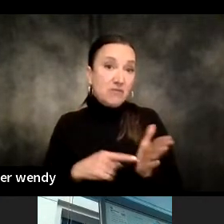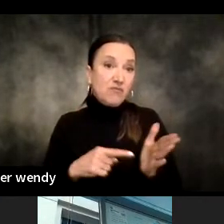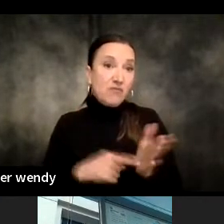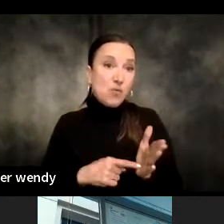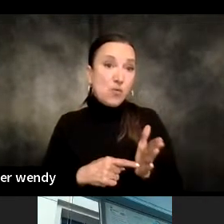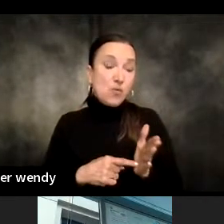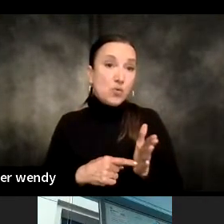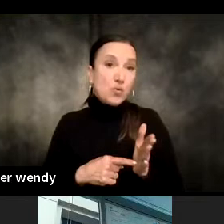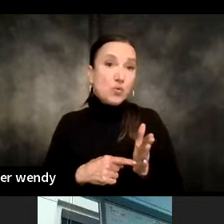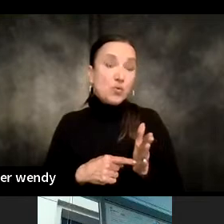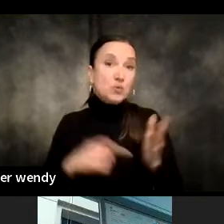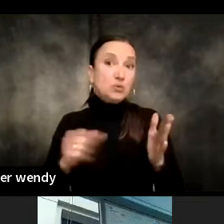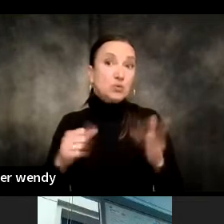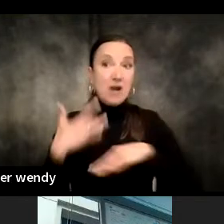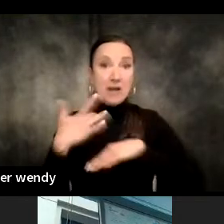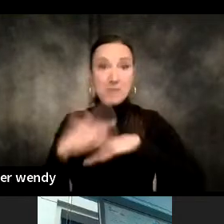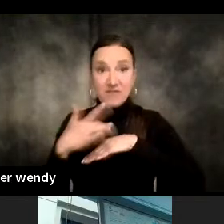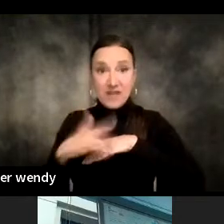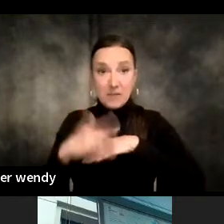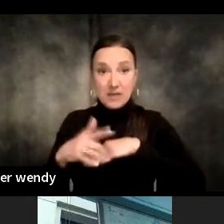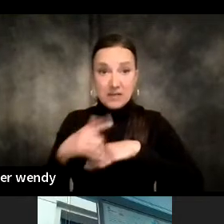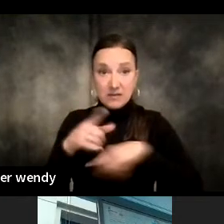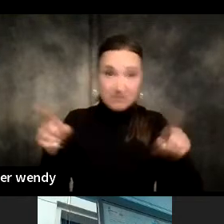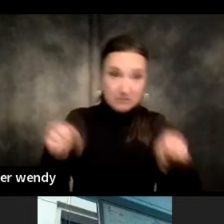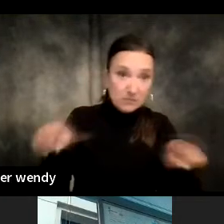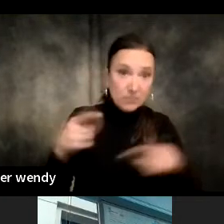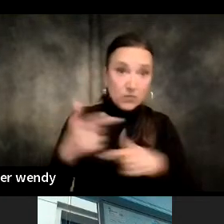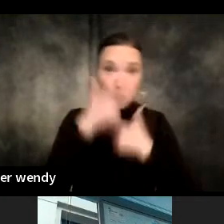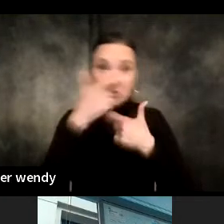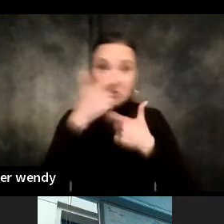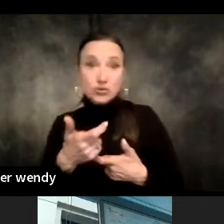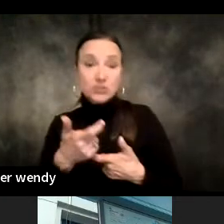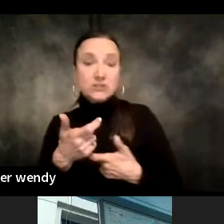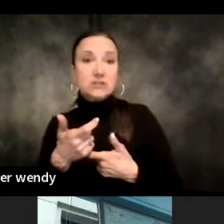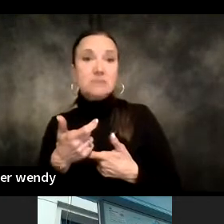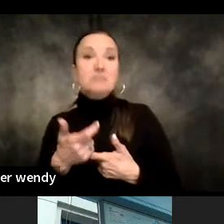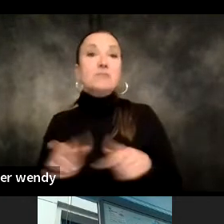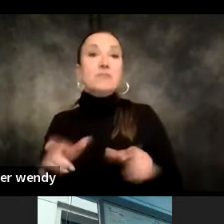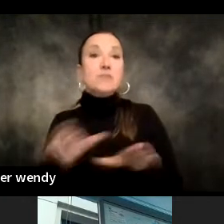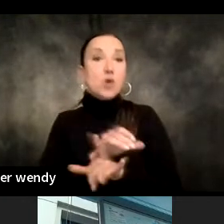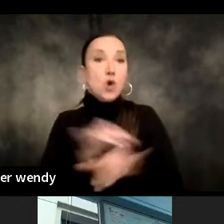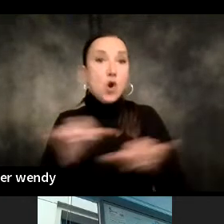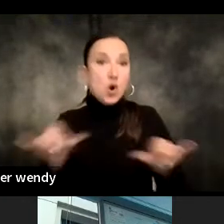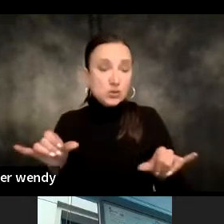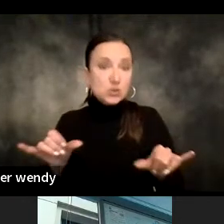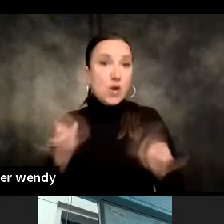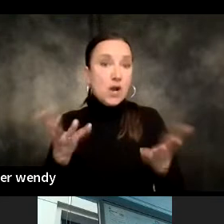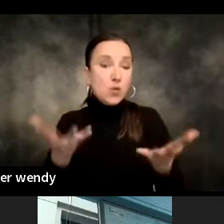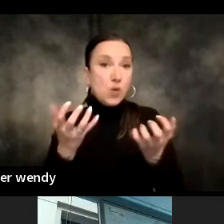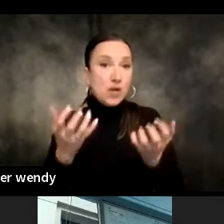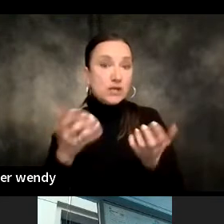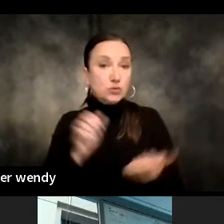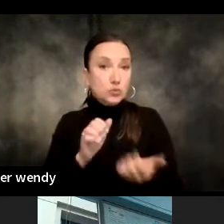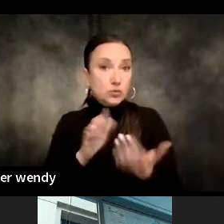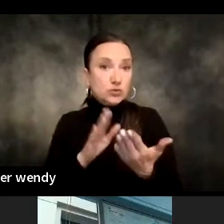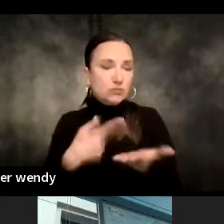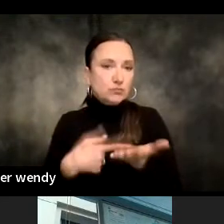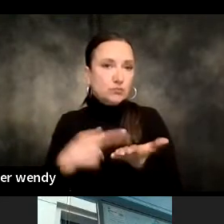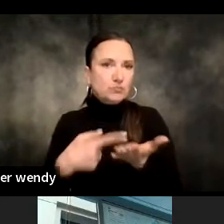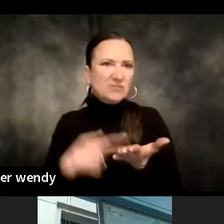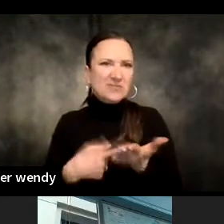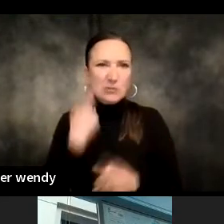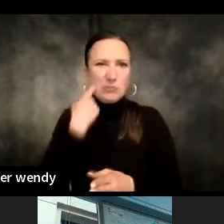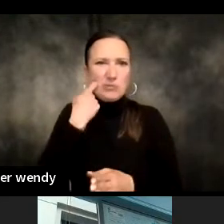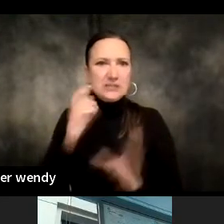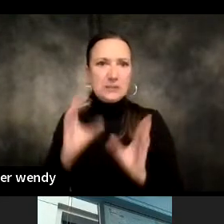be available to help anyone that may be interested in that. I also want to address during our last